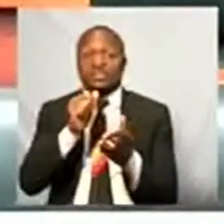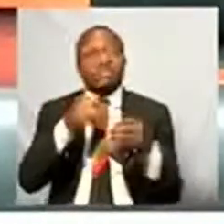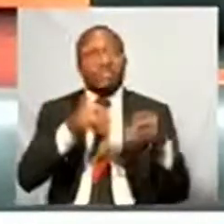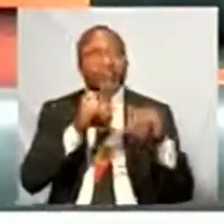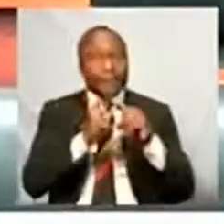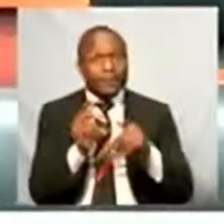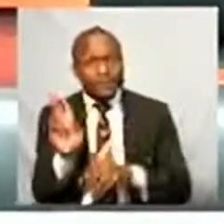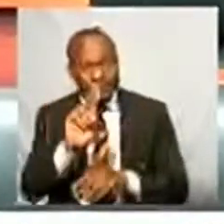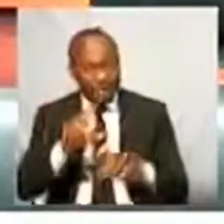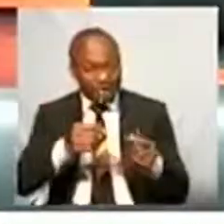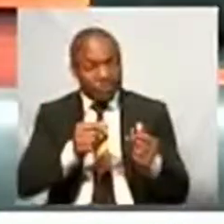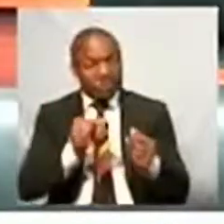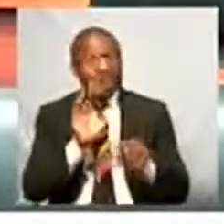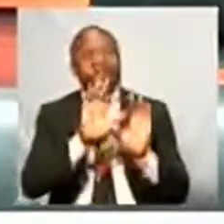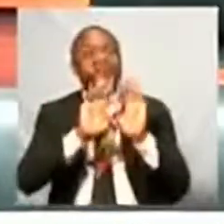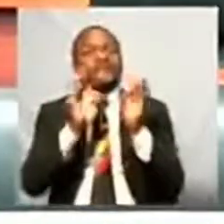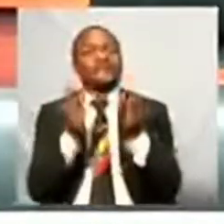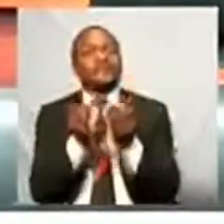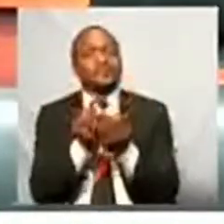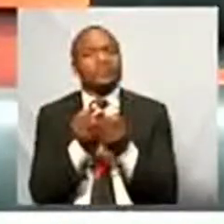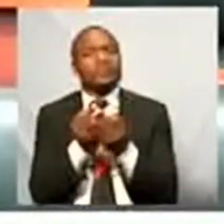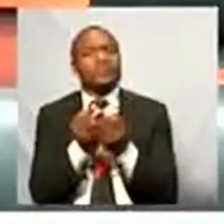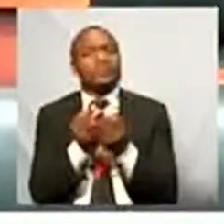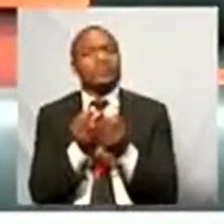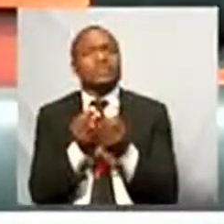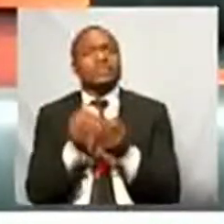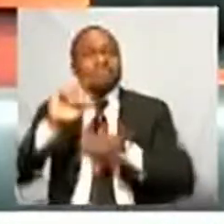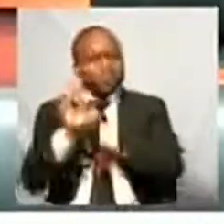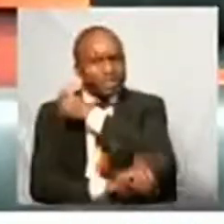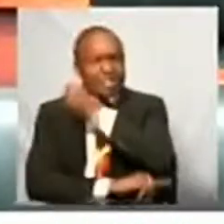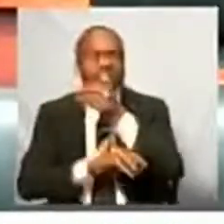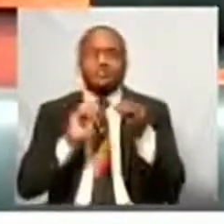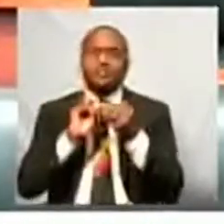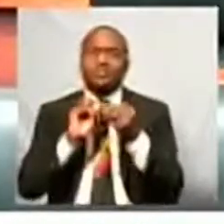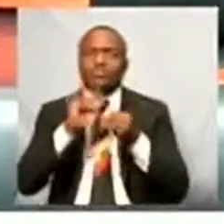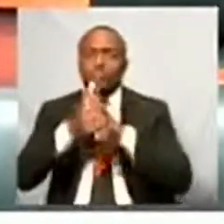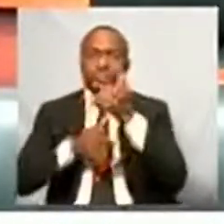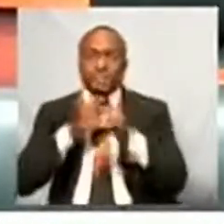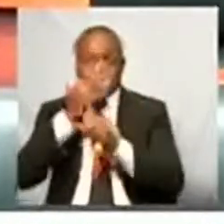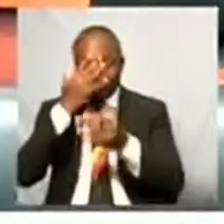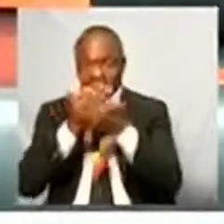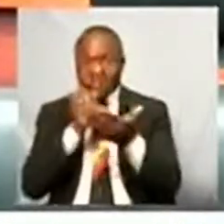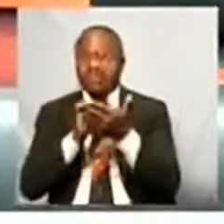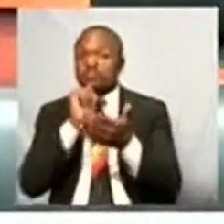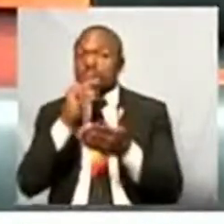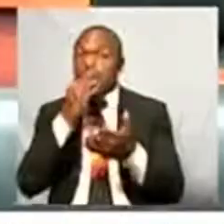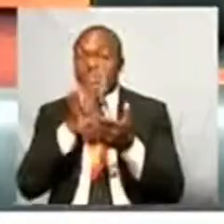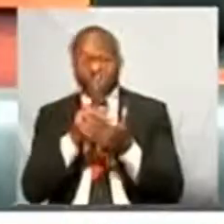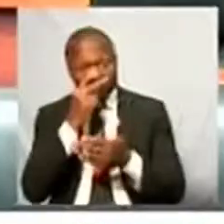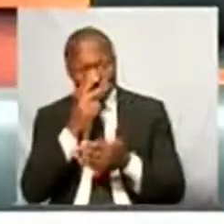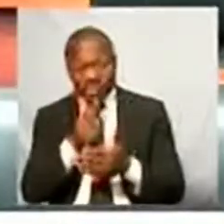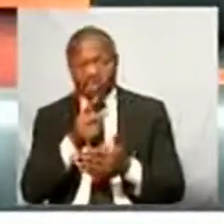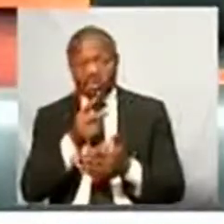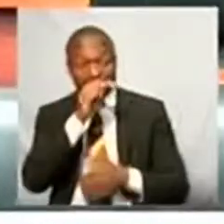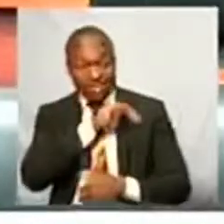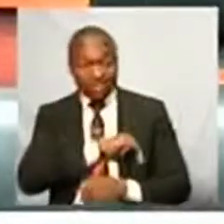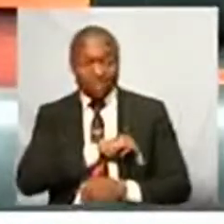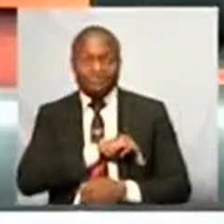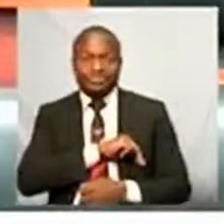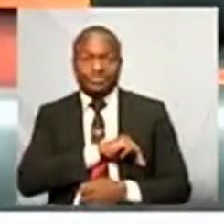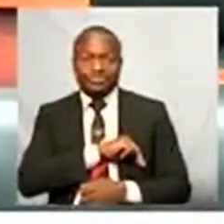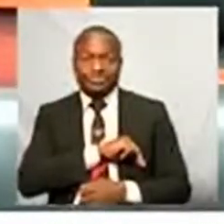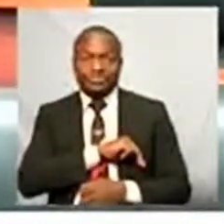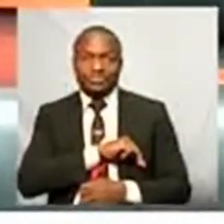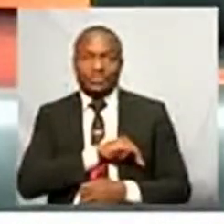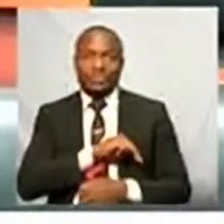actually used it to feed his family. He's serving so many years in prison, Madam Speaker. This is very, very unfair. Look at NAMS, Madam Speaker. Low